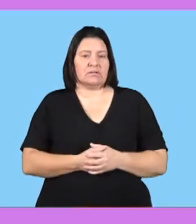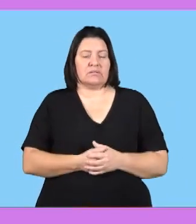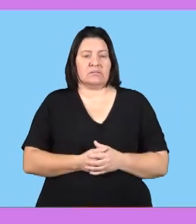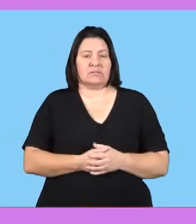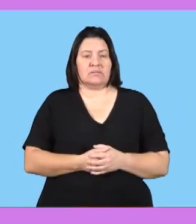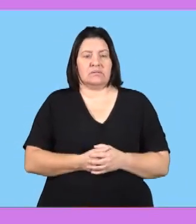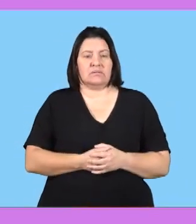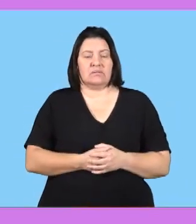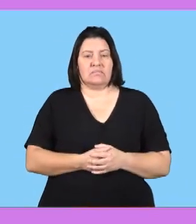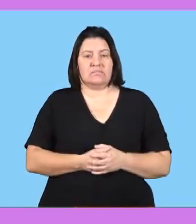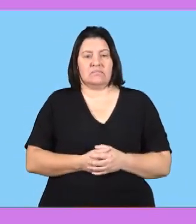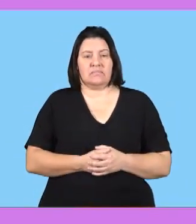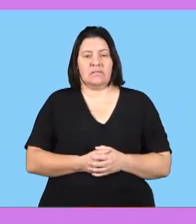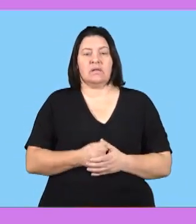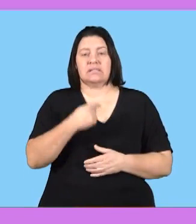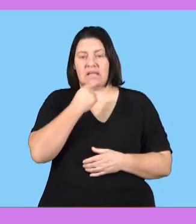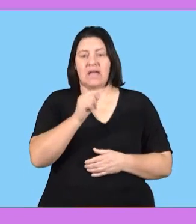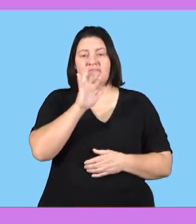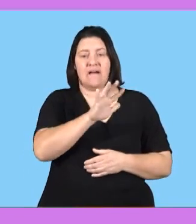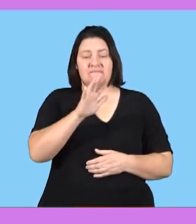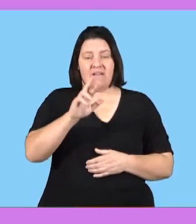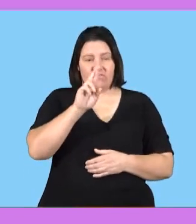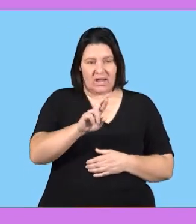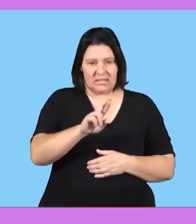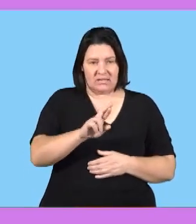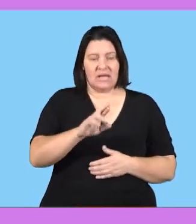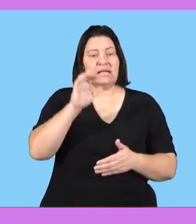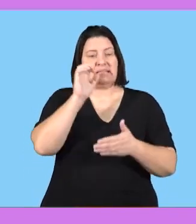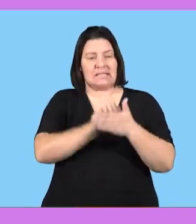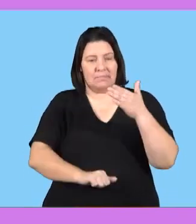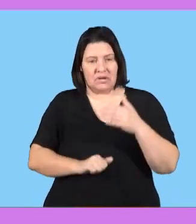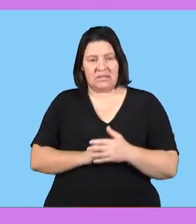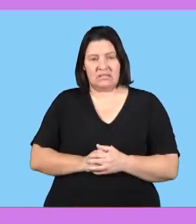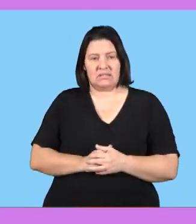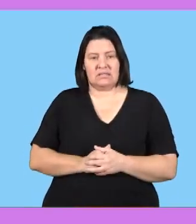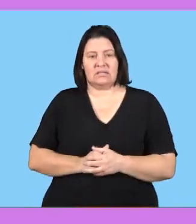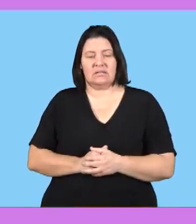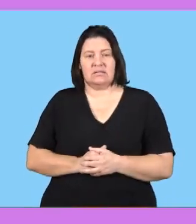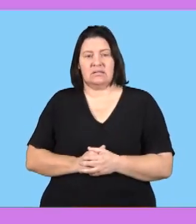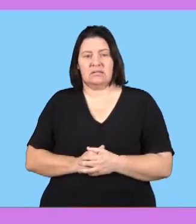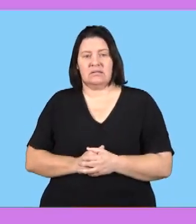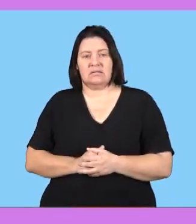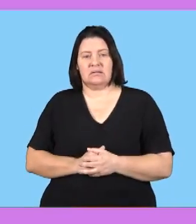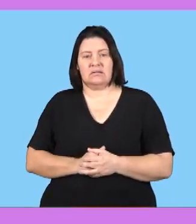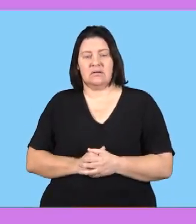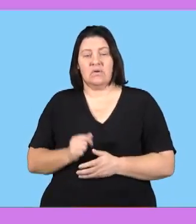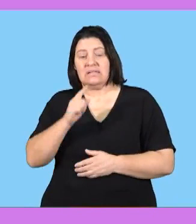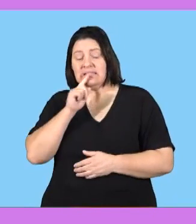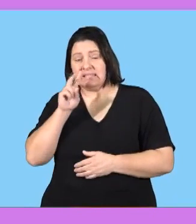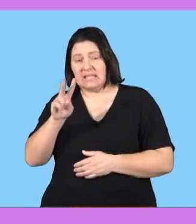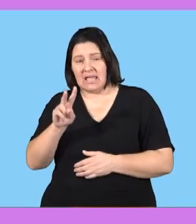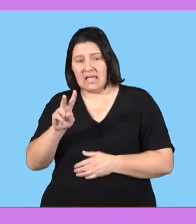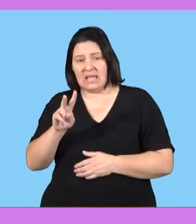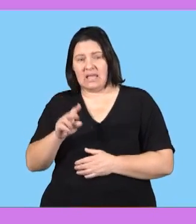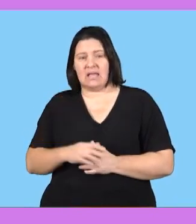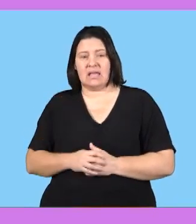electricity, we are going to take 55 rand, subtract, which is the initial value that we see,